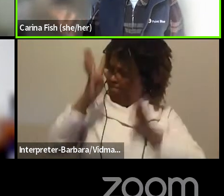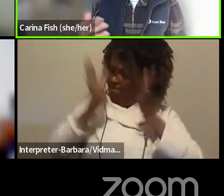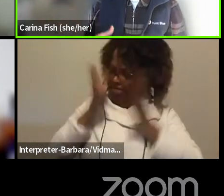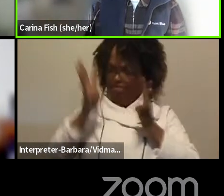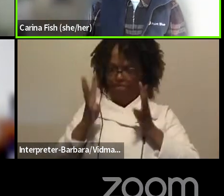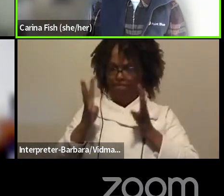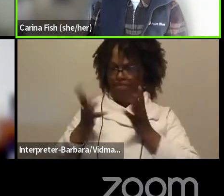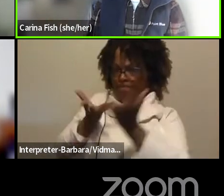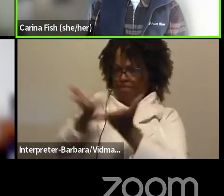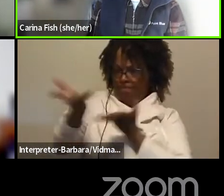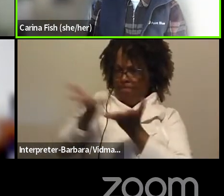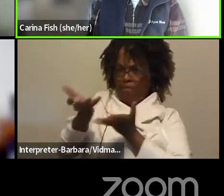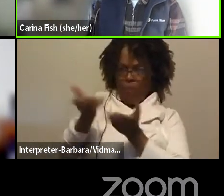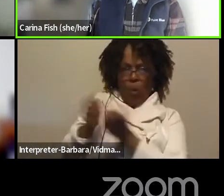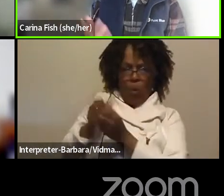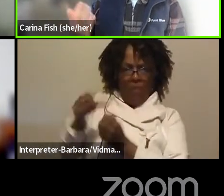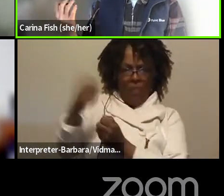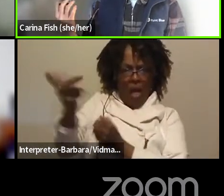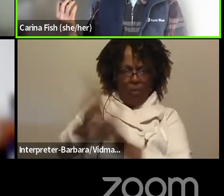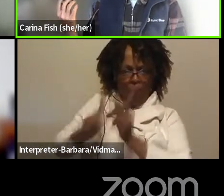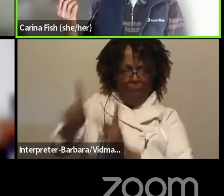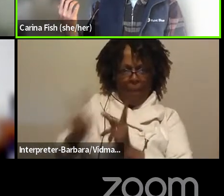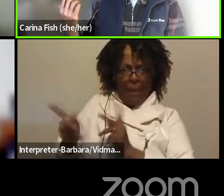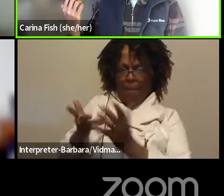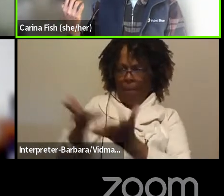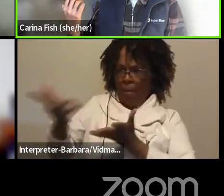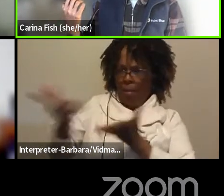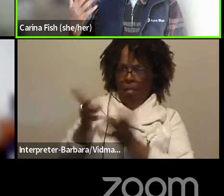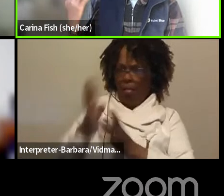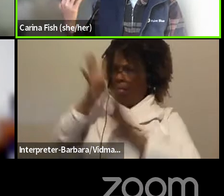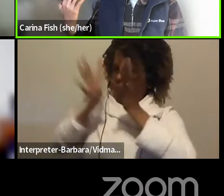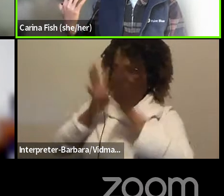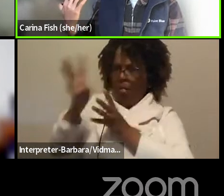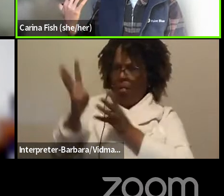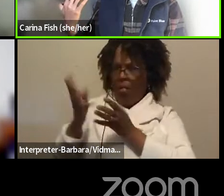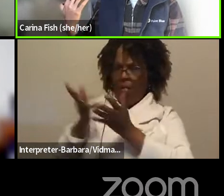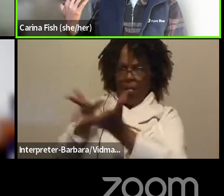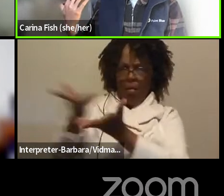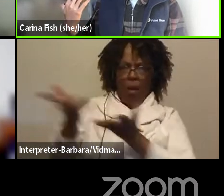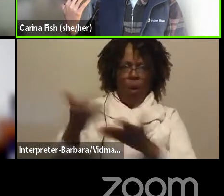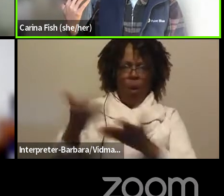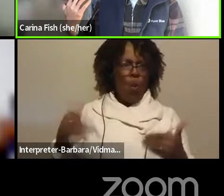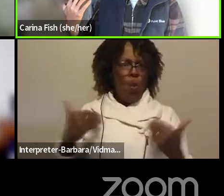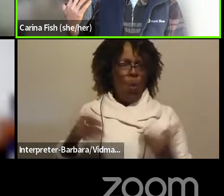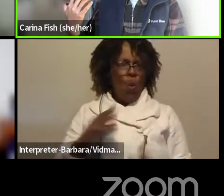else was super helpful, because they're a humanities major,